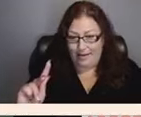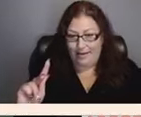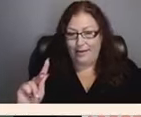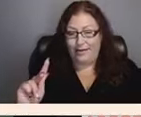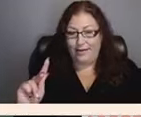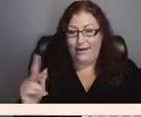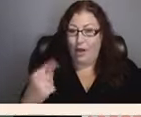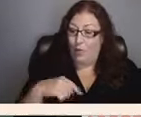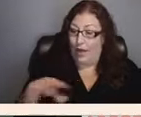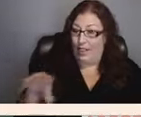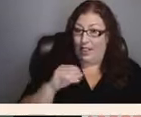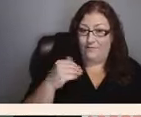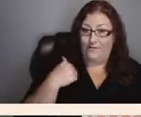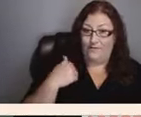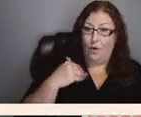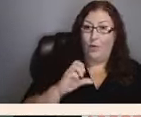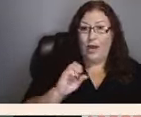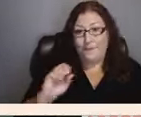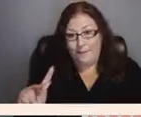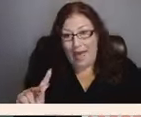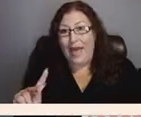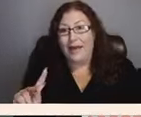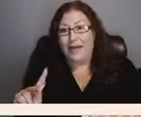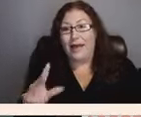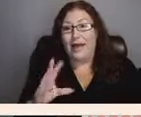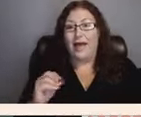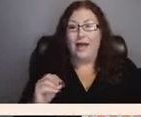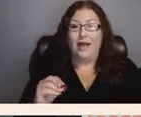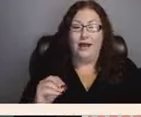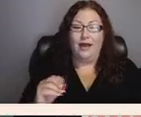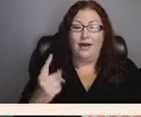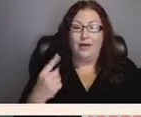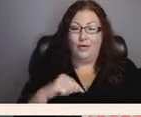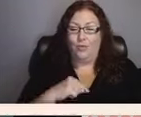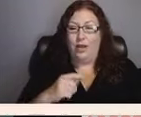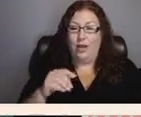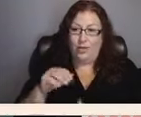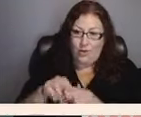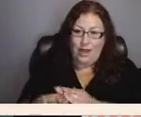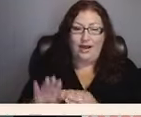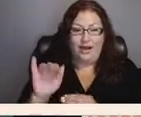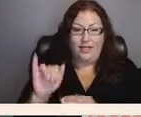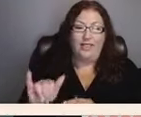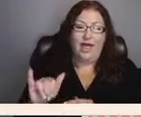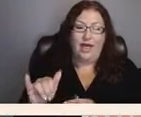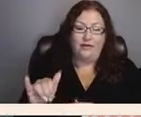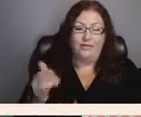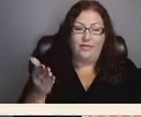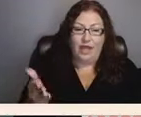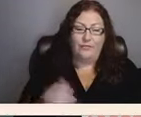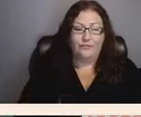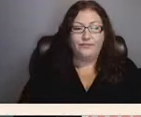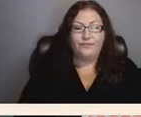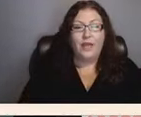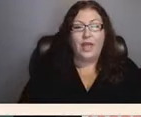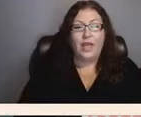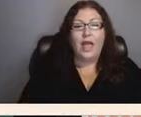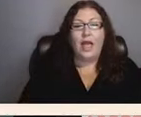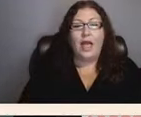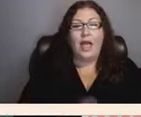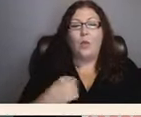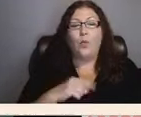we come back and we a crossing threshold as well there. And then we need to